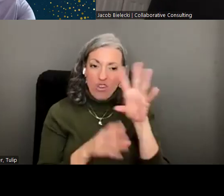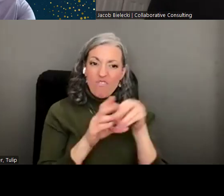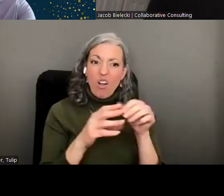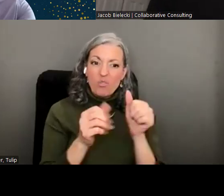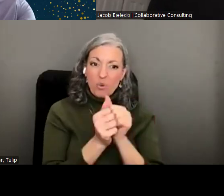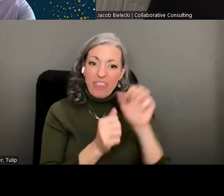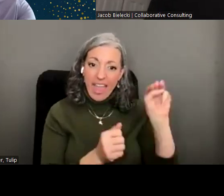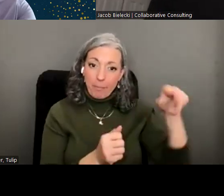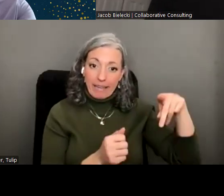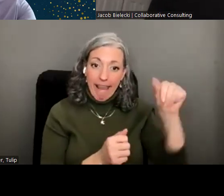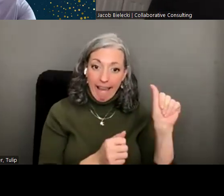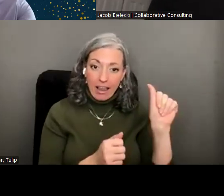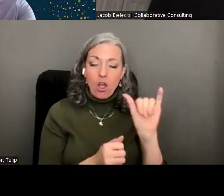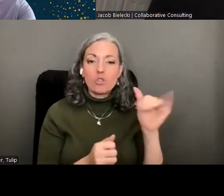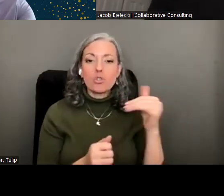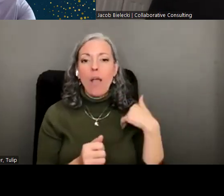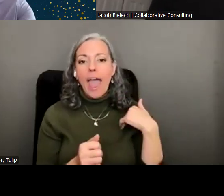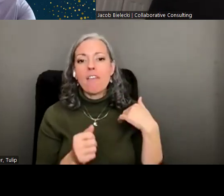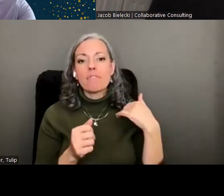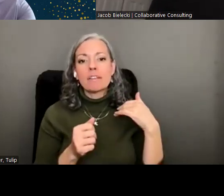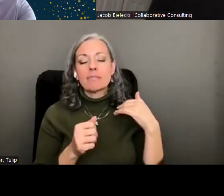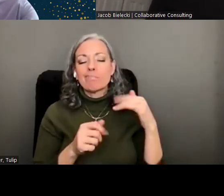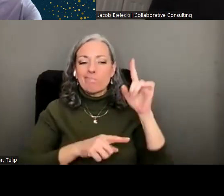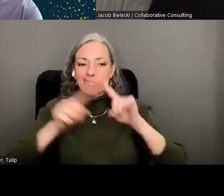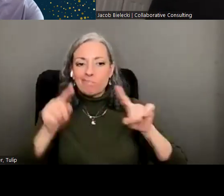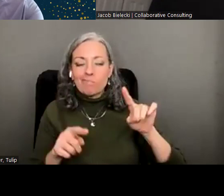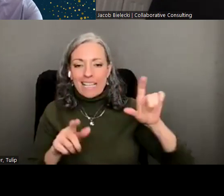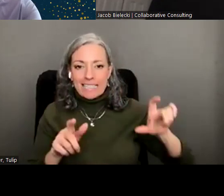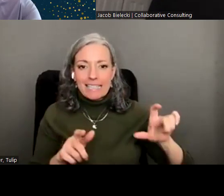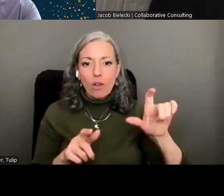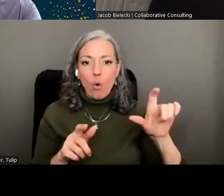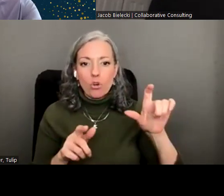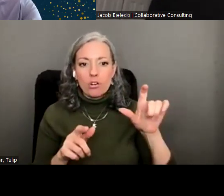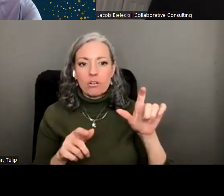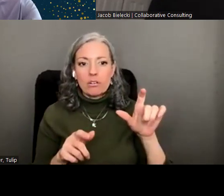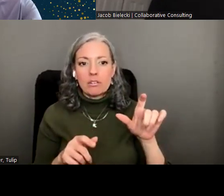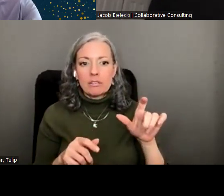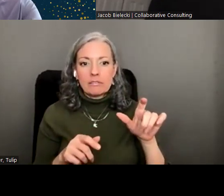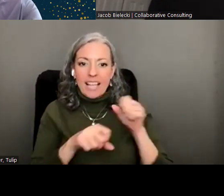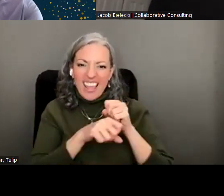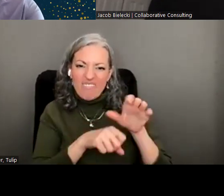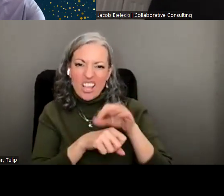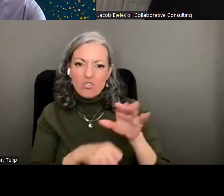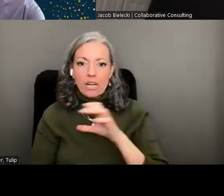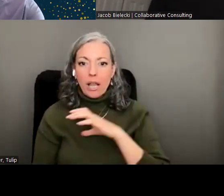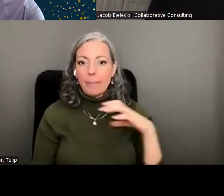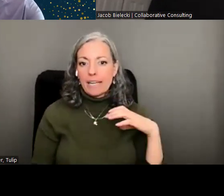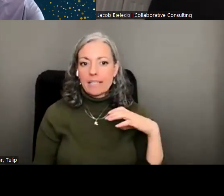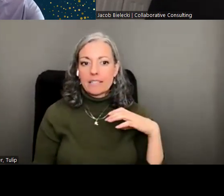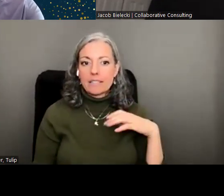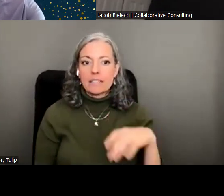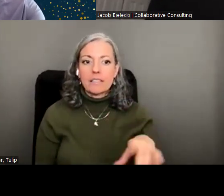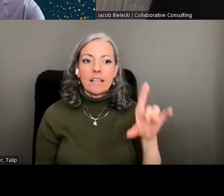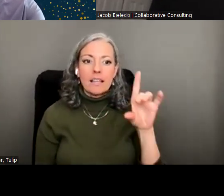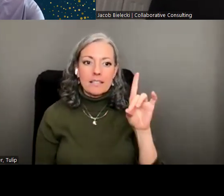then we have a number of stakeholder advisory committees, most notably the DACLAC, the